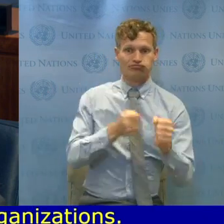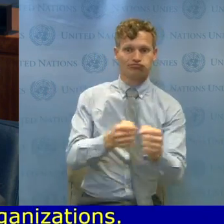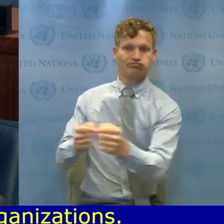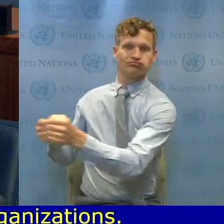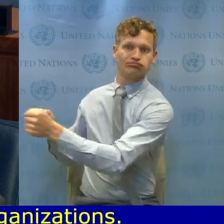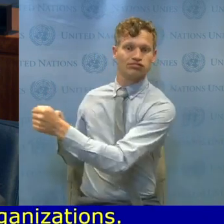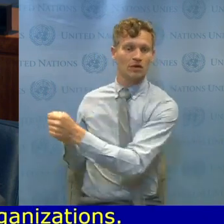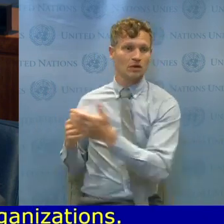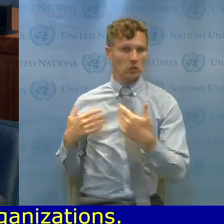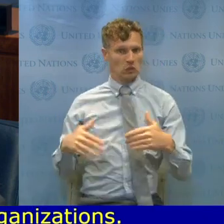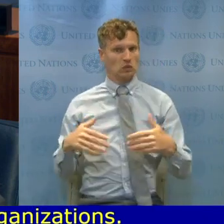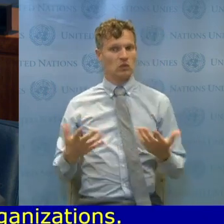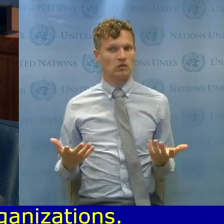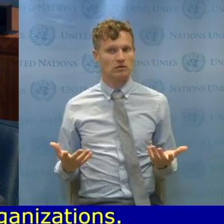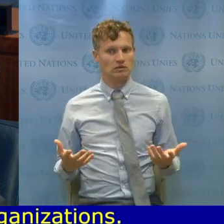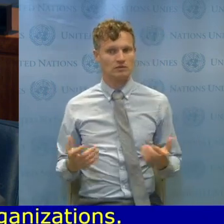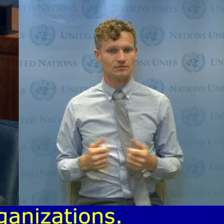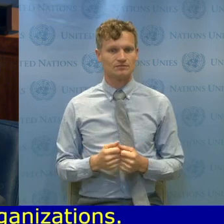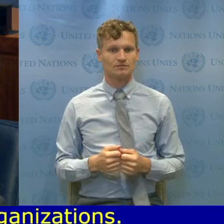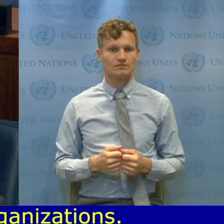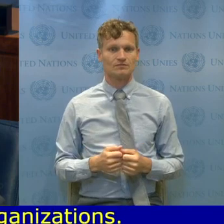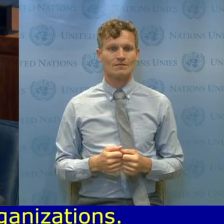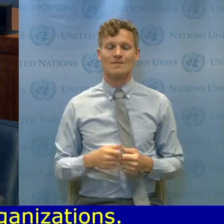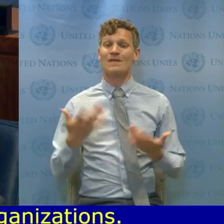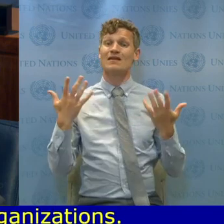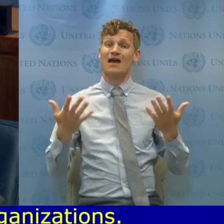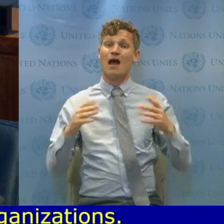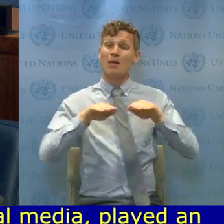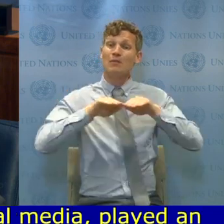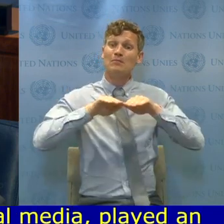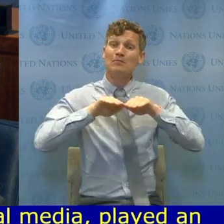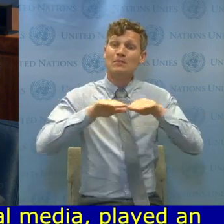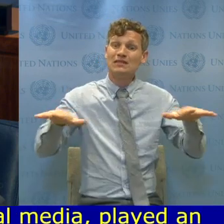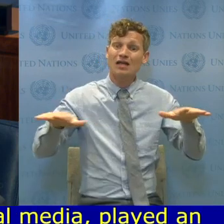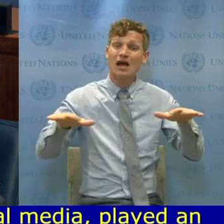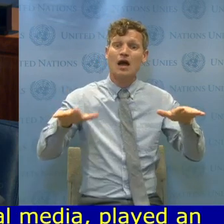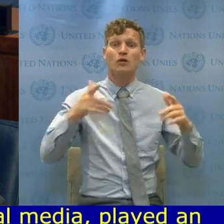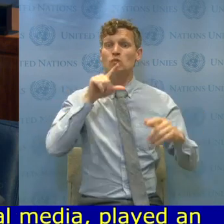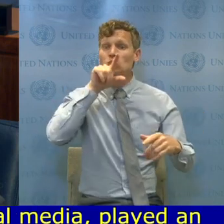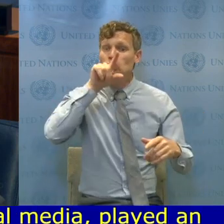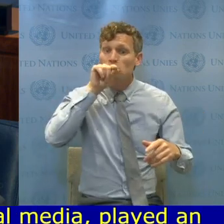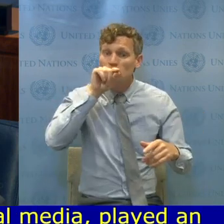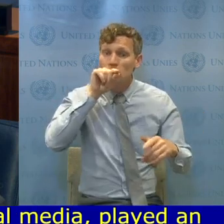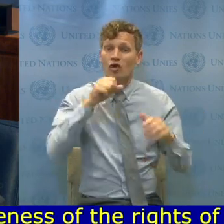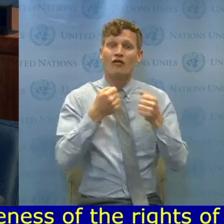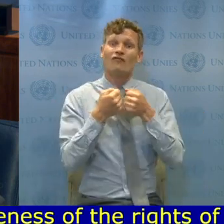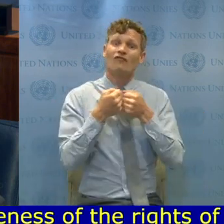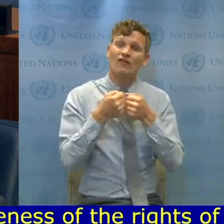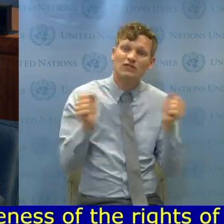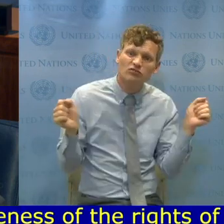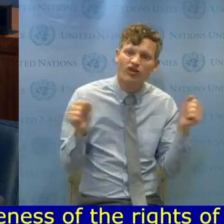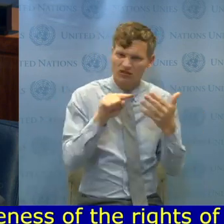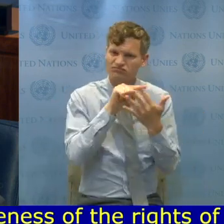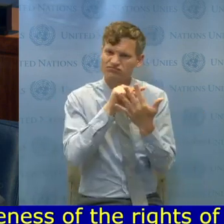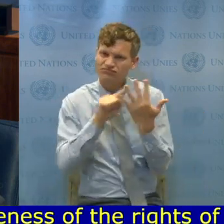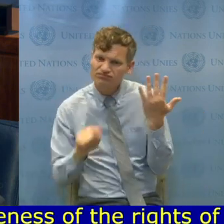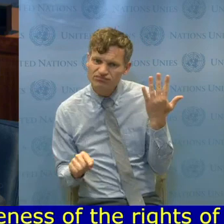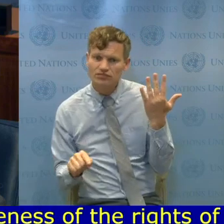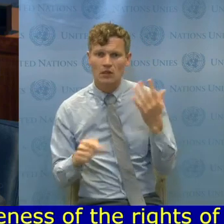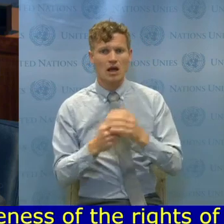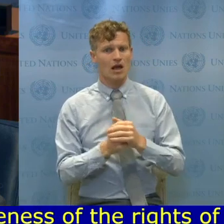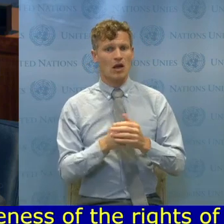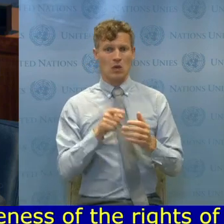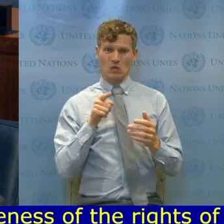and combat discrimination against them. It endeavors to ensure their participation in public life.